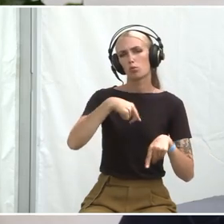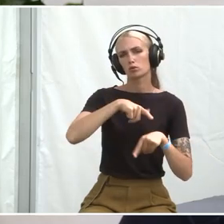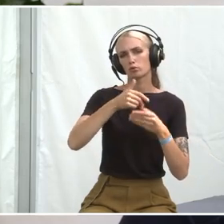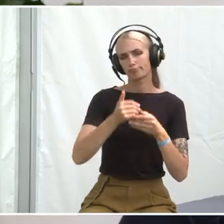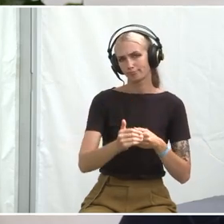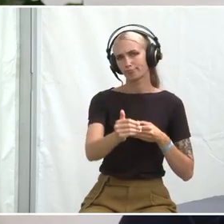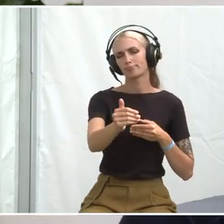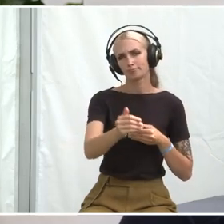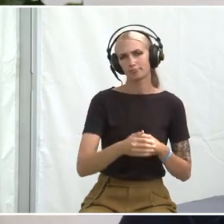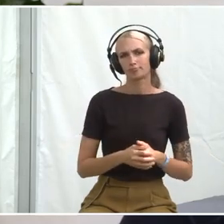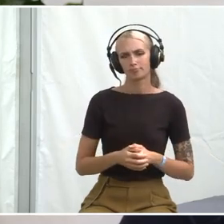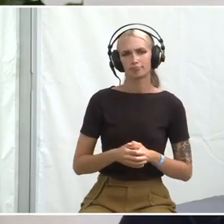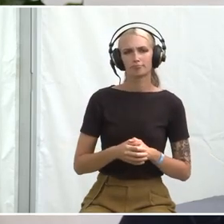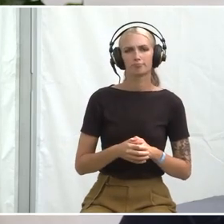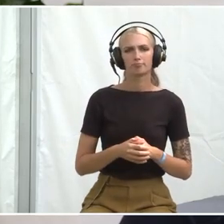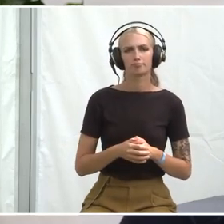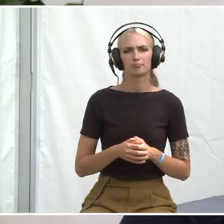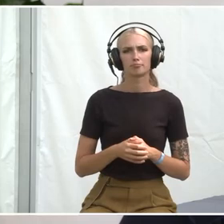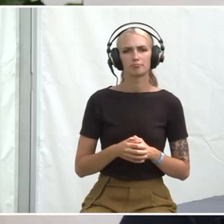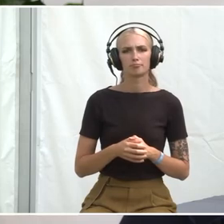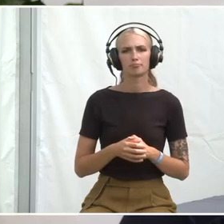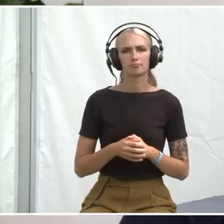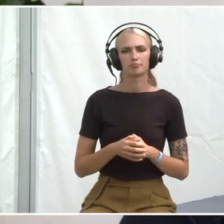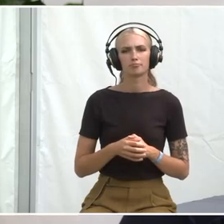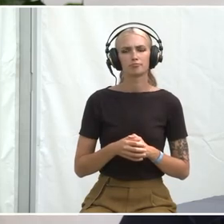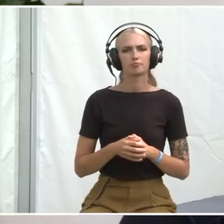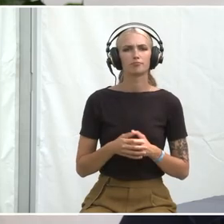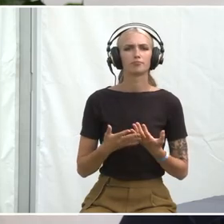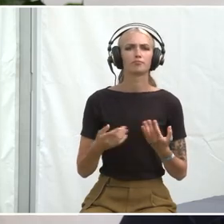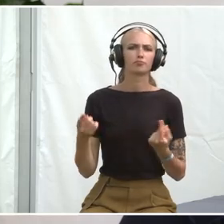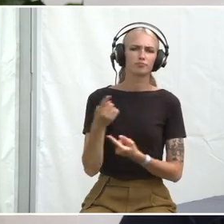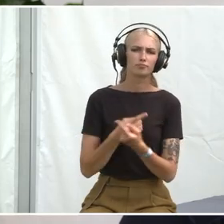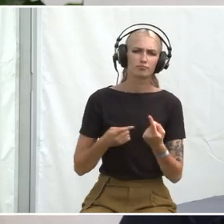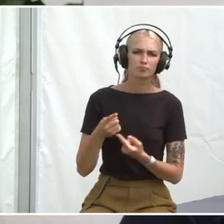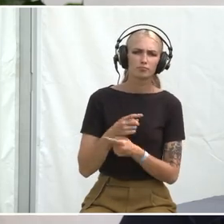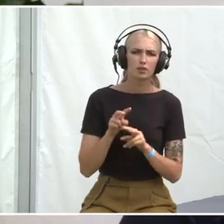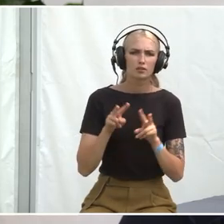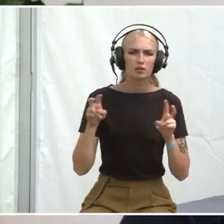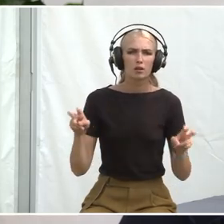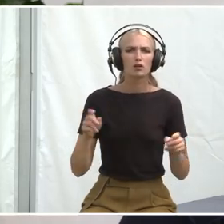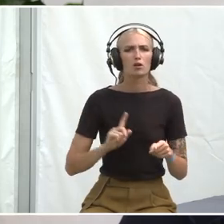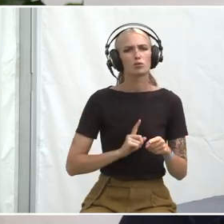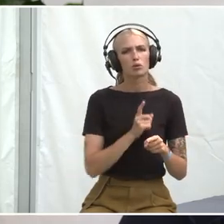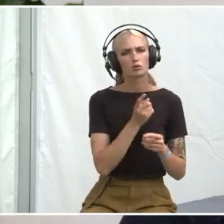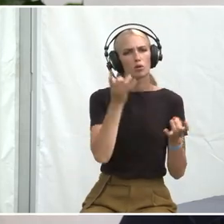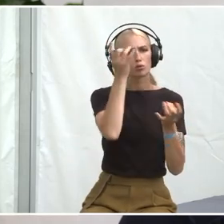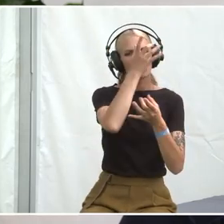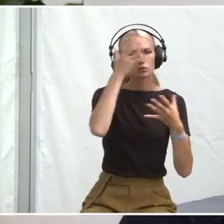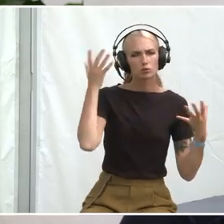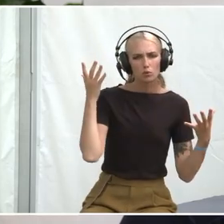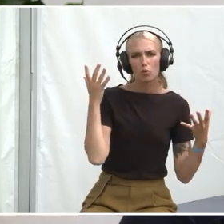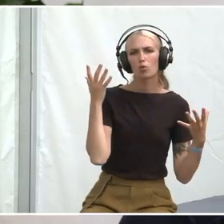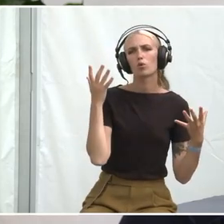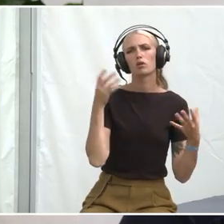this tent. We'll do so by shedding light on both the driving social, cultural, generational